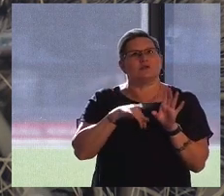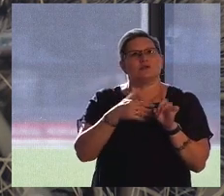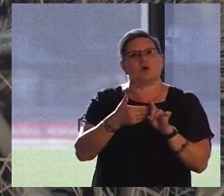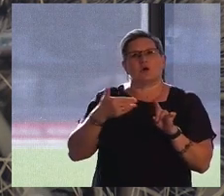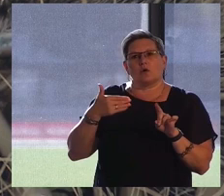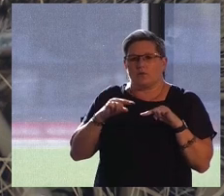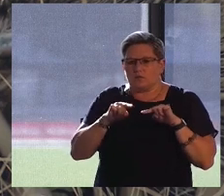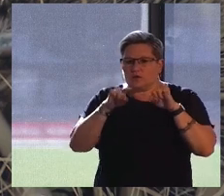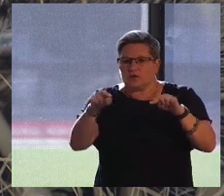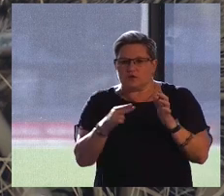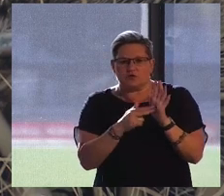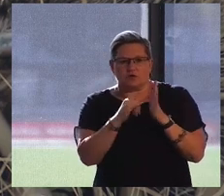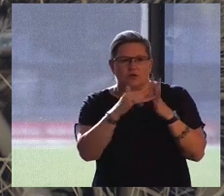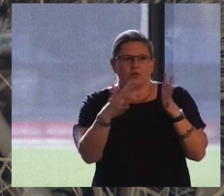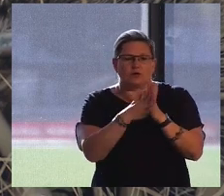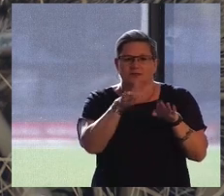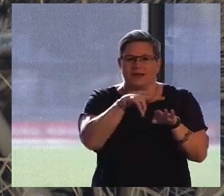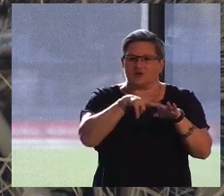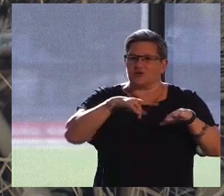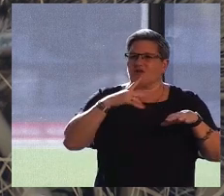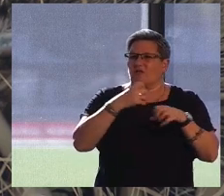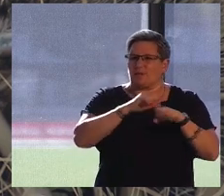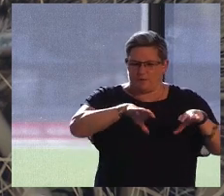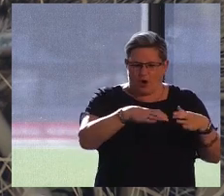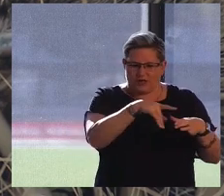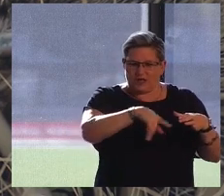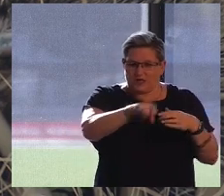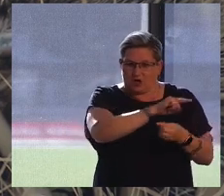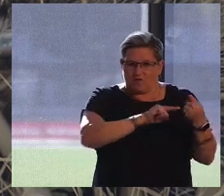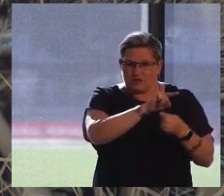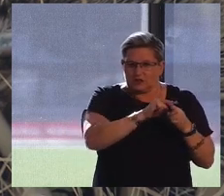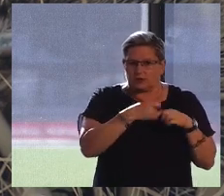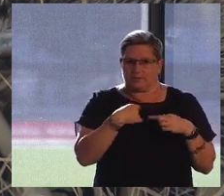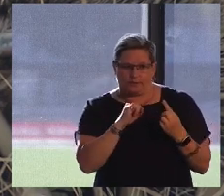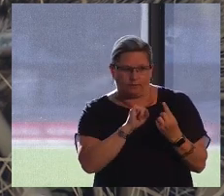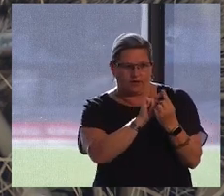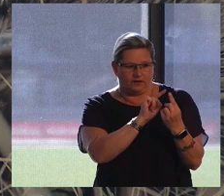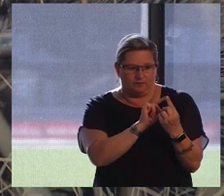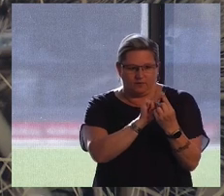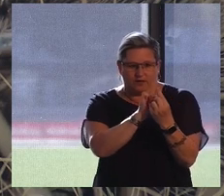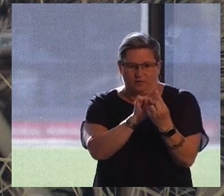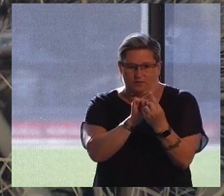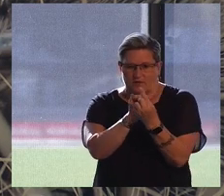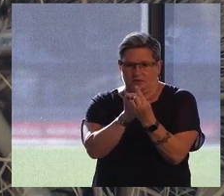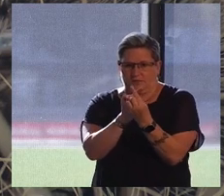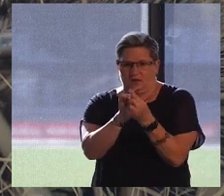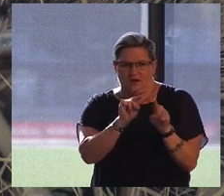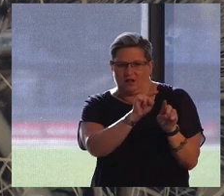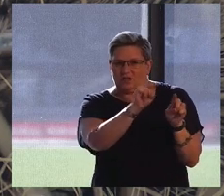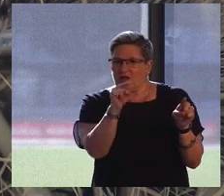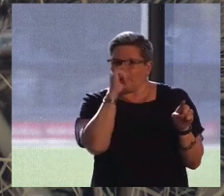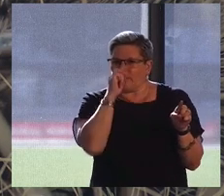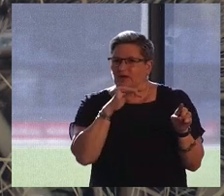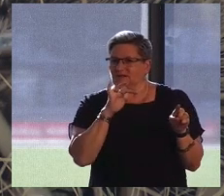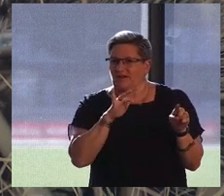Party conference, going to the Federal National Party events, having conversations with people who were not yet there on